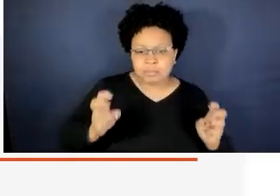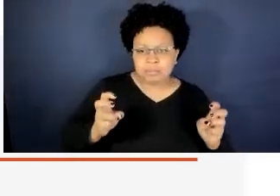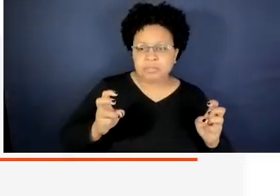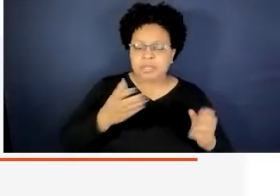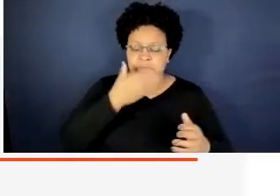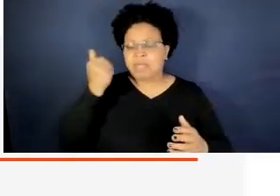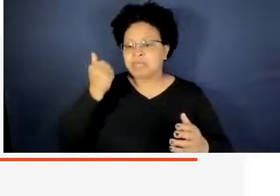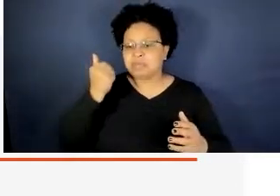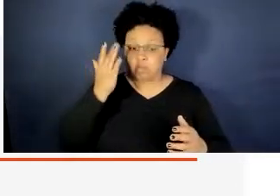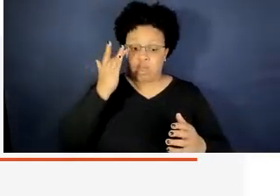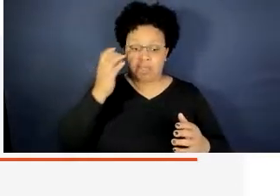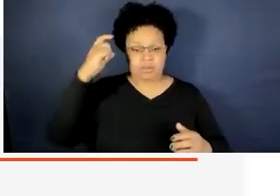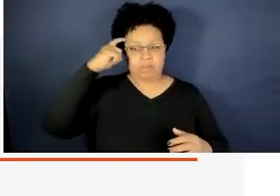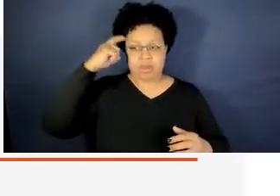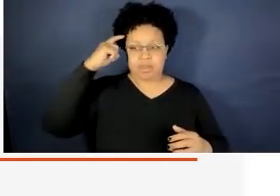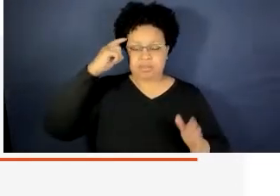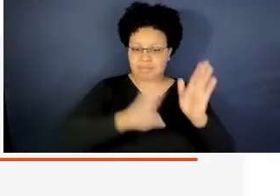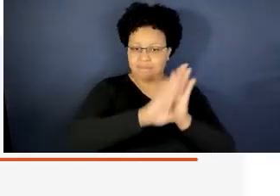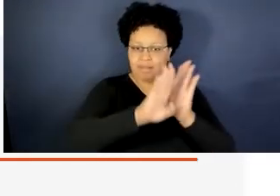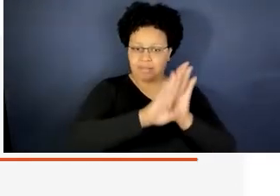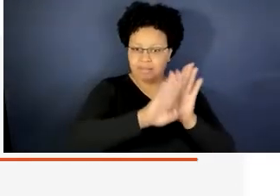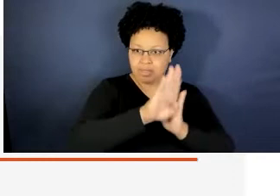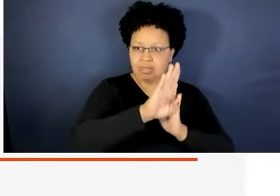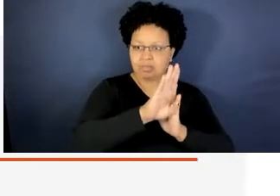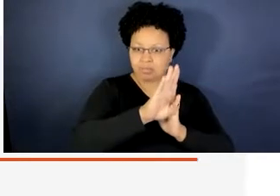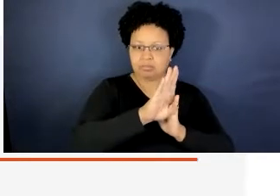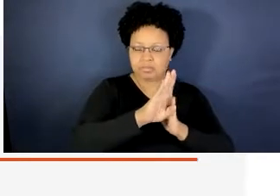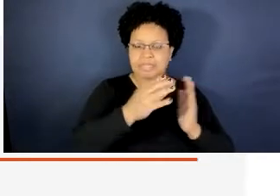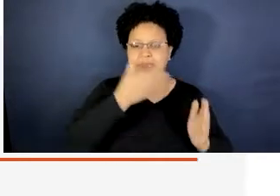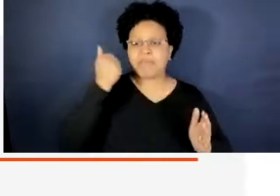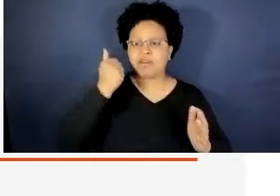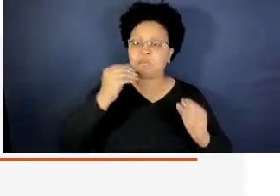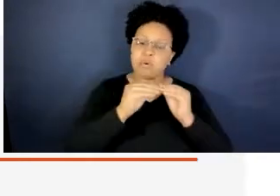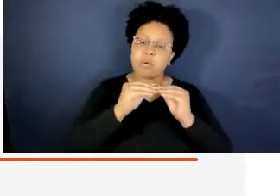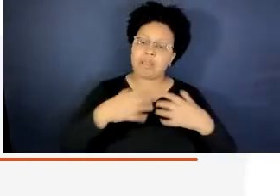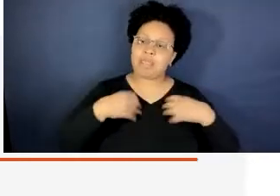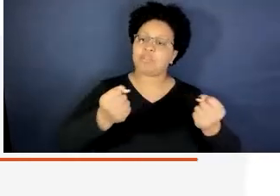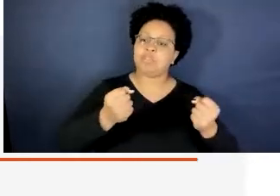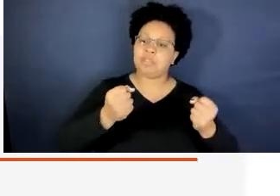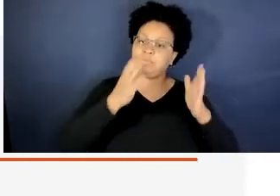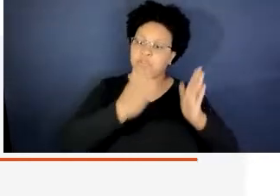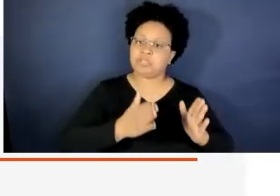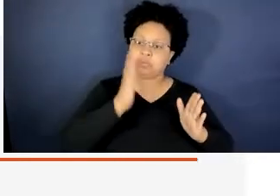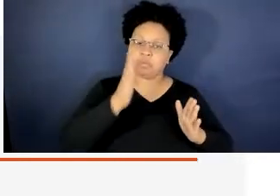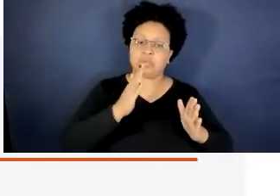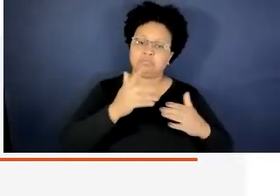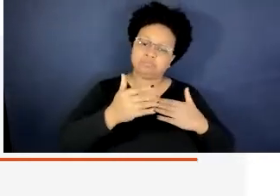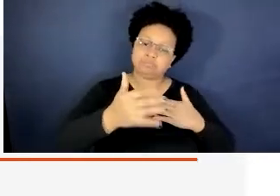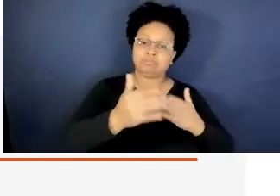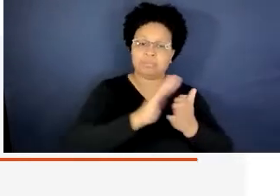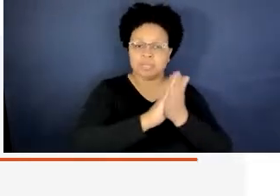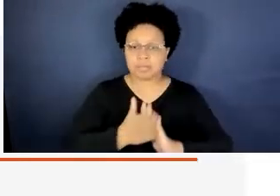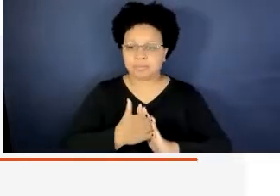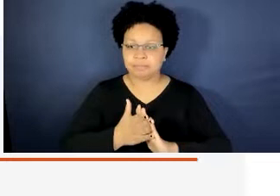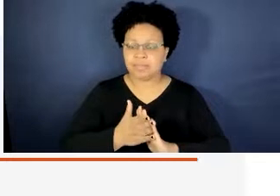brain development, the better and the healthier individuals' outcomes would be. And so one of the things I always say, that trauma may not be